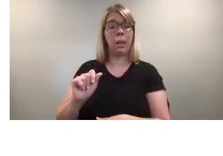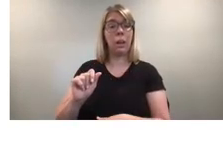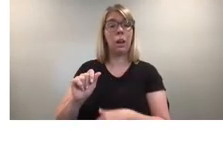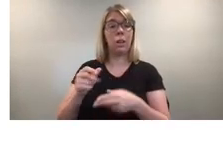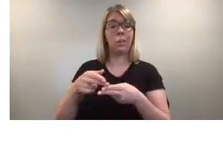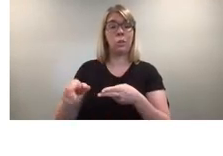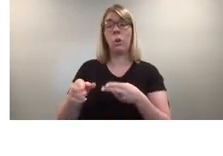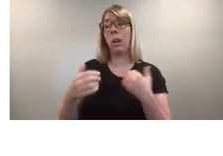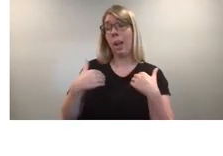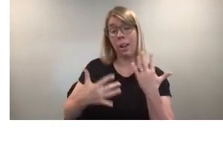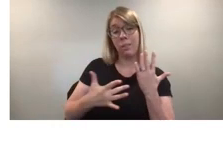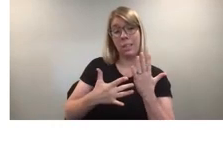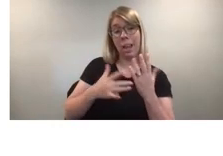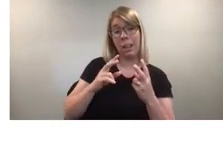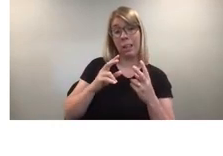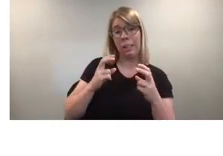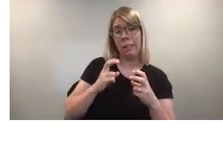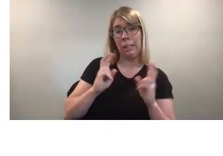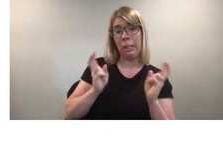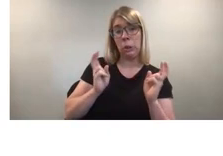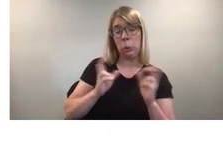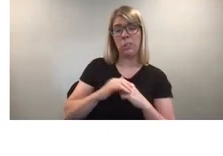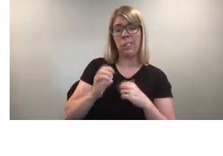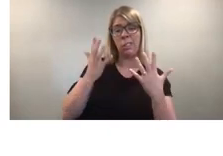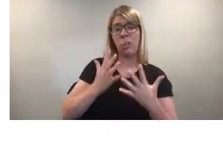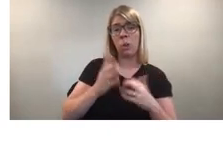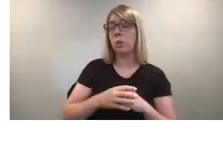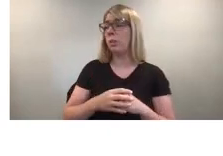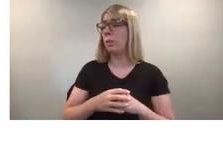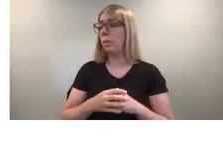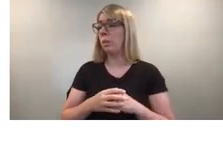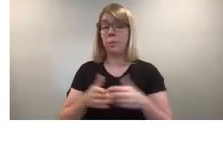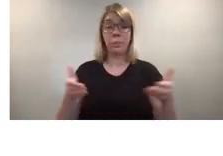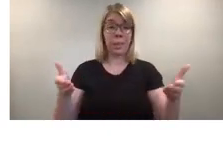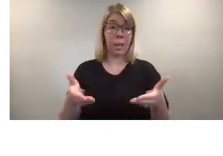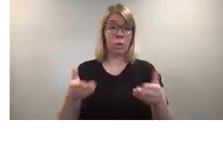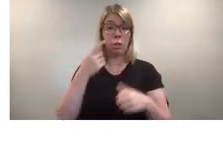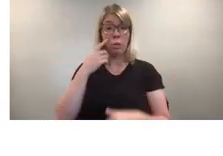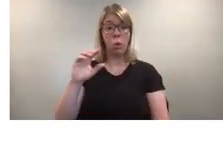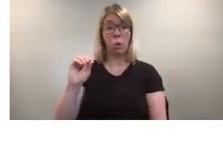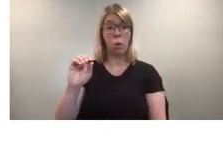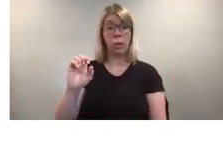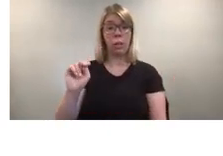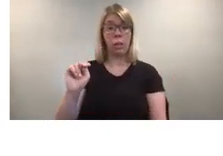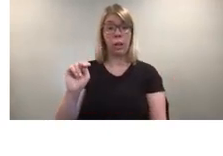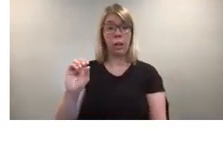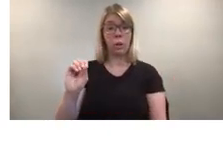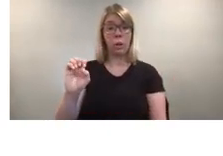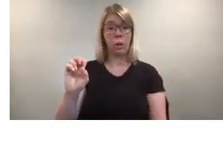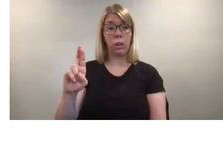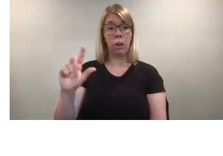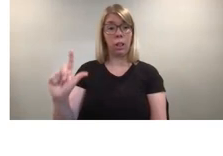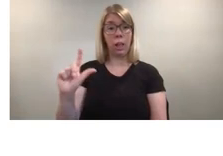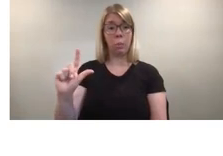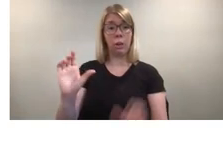unfortunate, but nice options for feedback and easy to use. It was for intros for OAN, OER librarian certificate. Turned